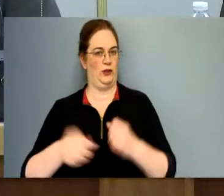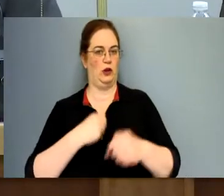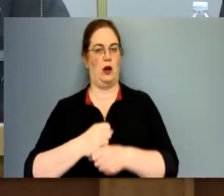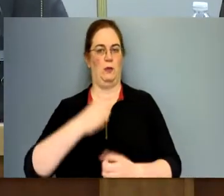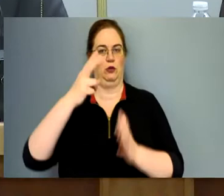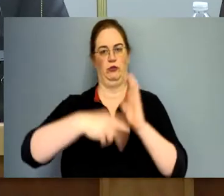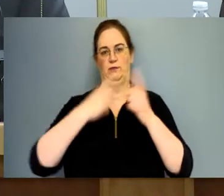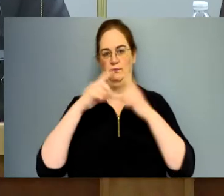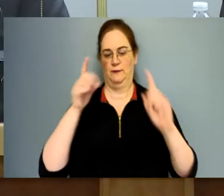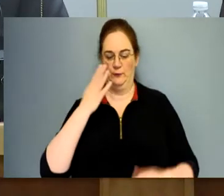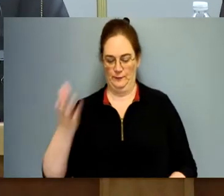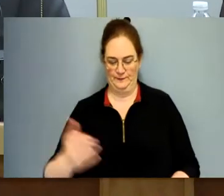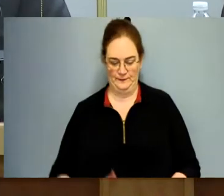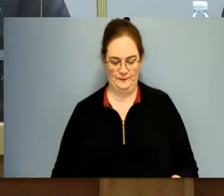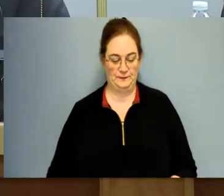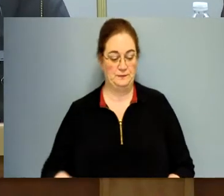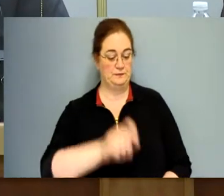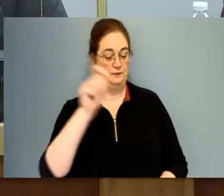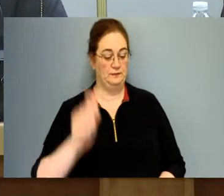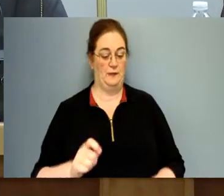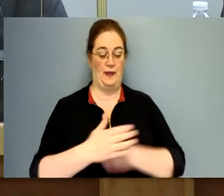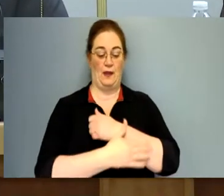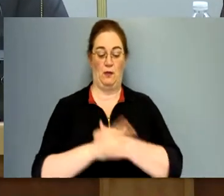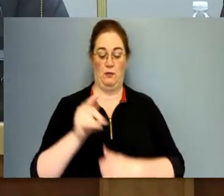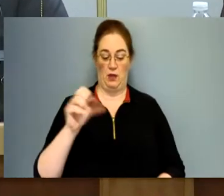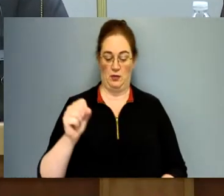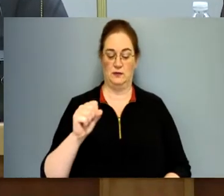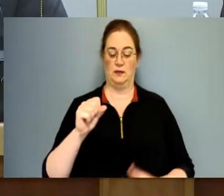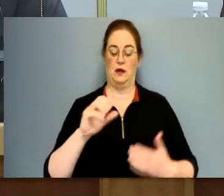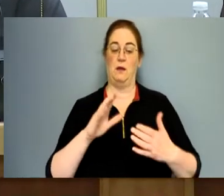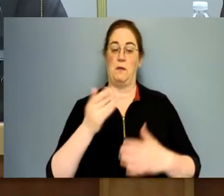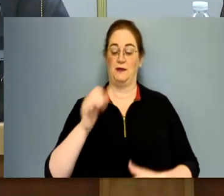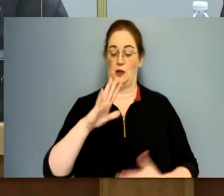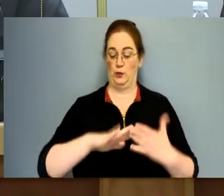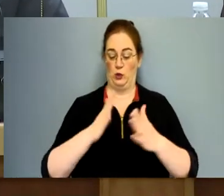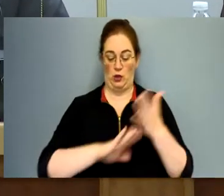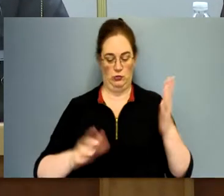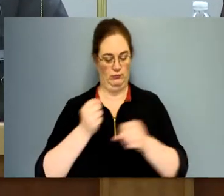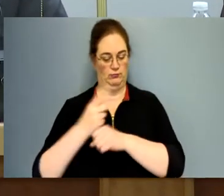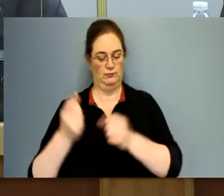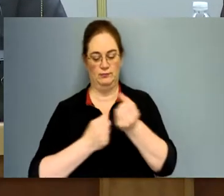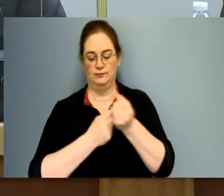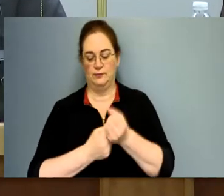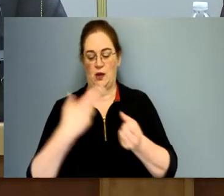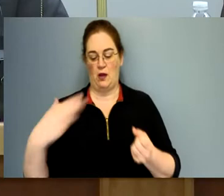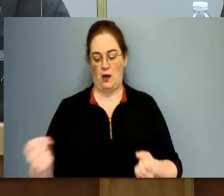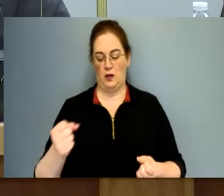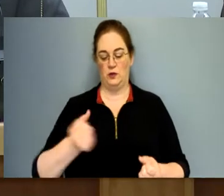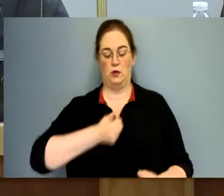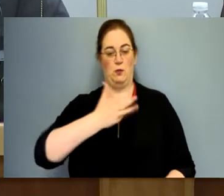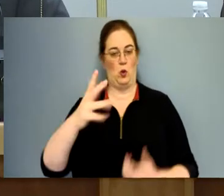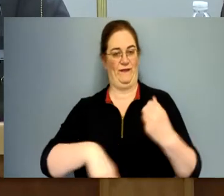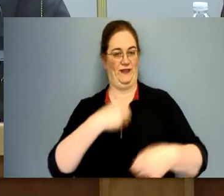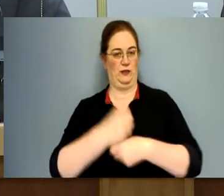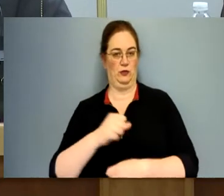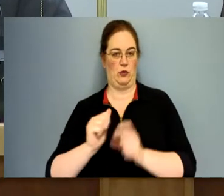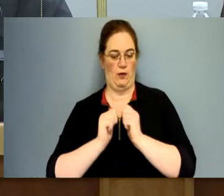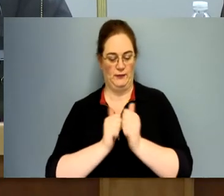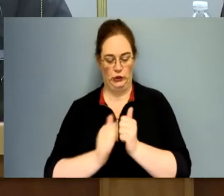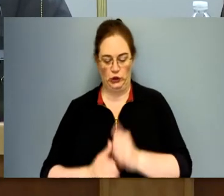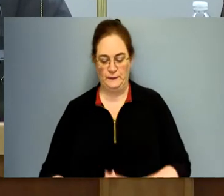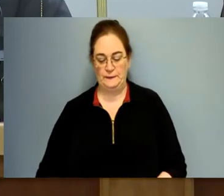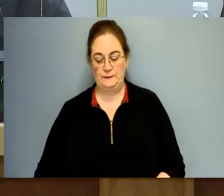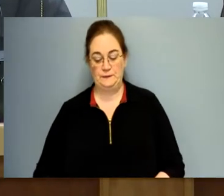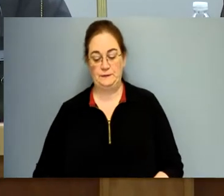for. Whereas the County of Bucks and Bucks County Community College annually sponsor a High School Poet of the Year competition.